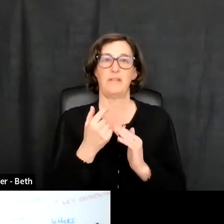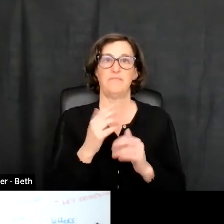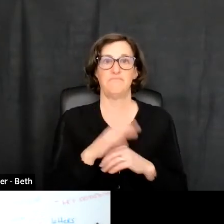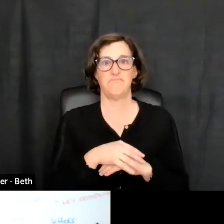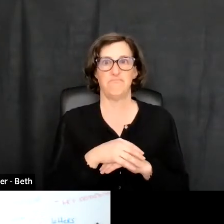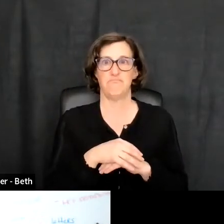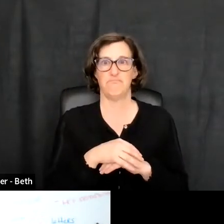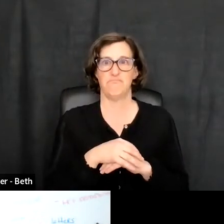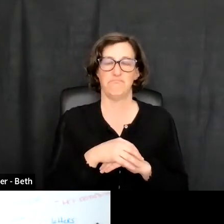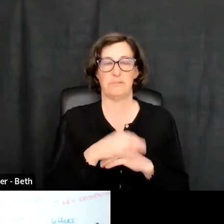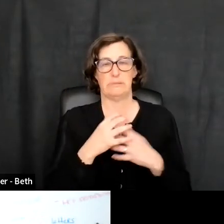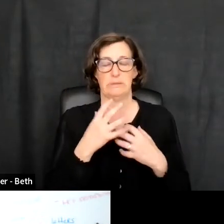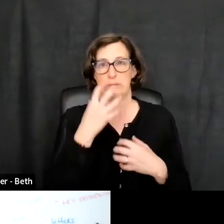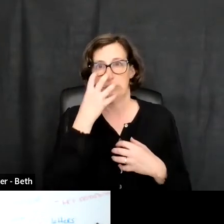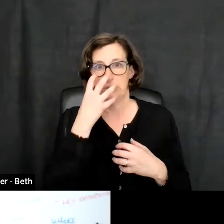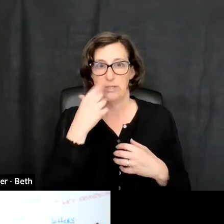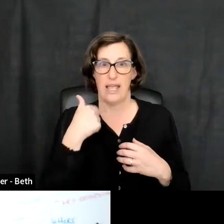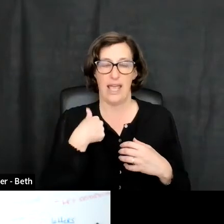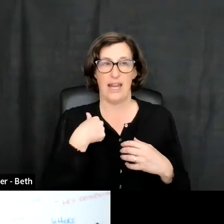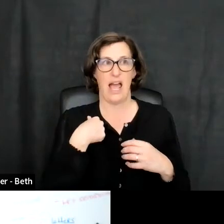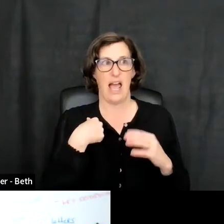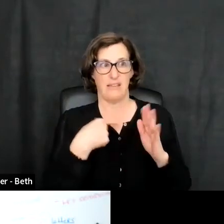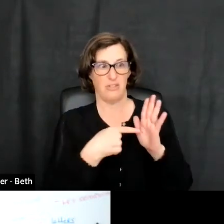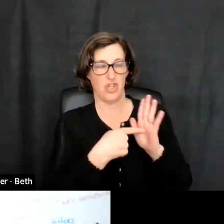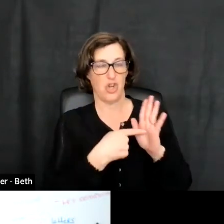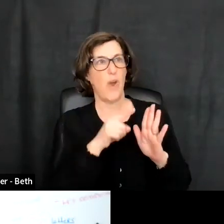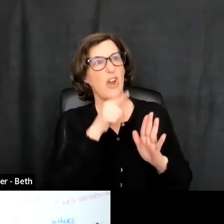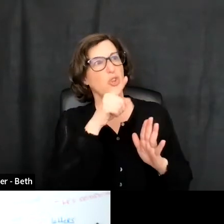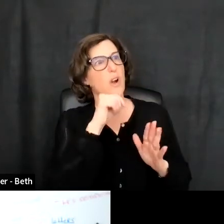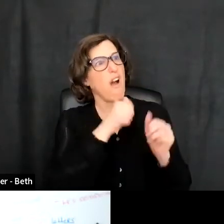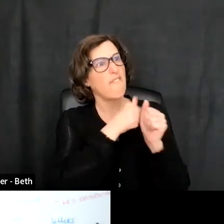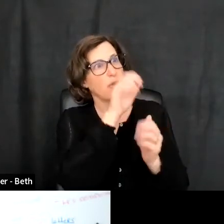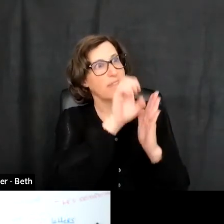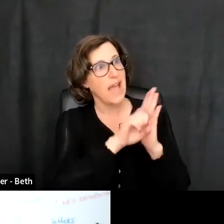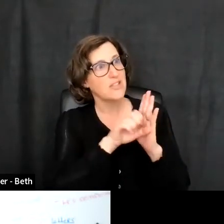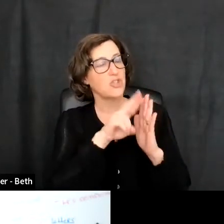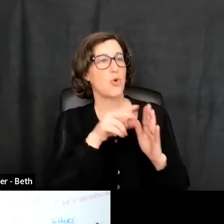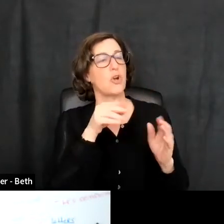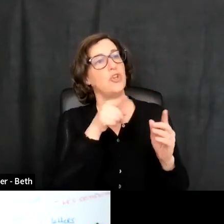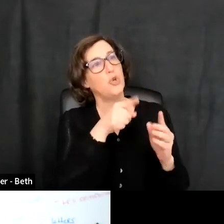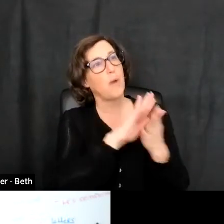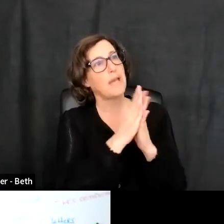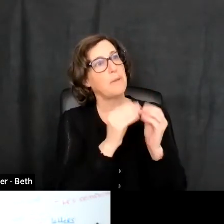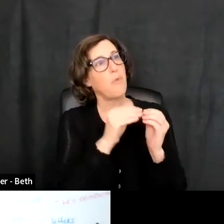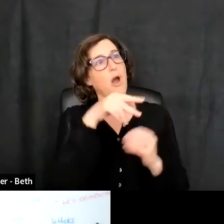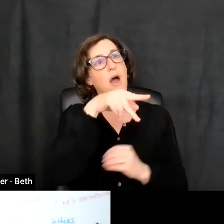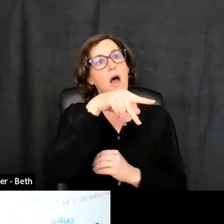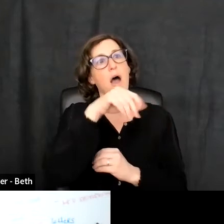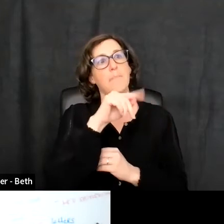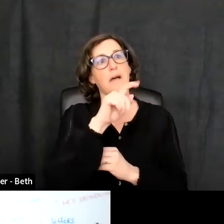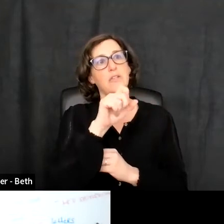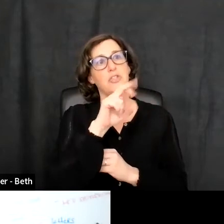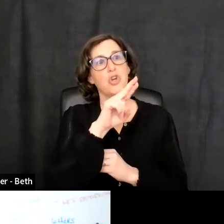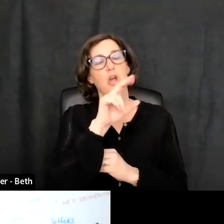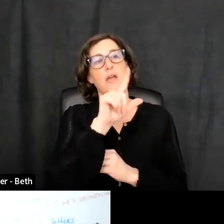strong-armed and kind of point out where they're being unethical or paternalistic. And that usually works, although I try to